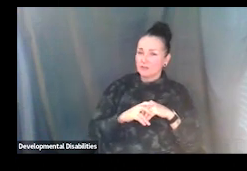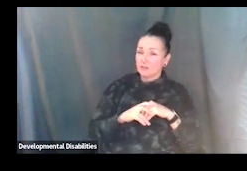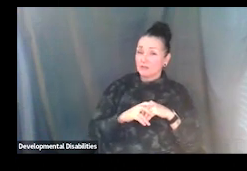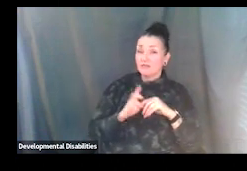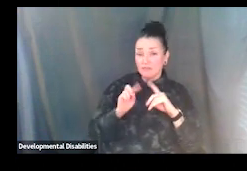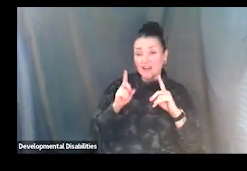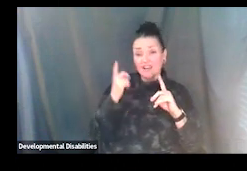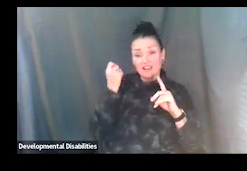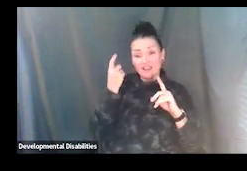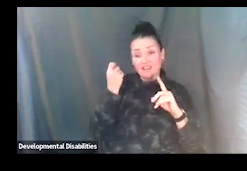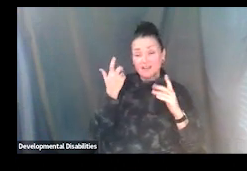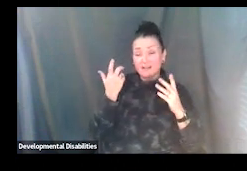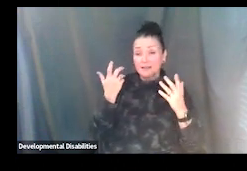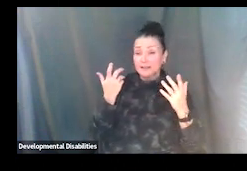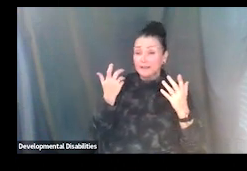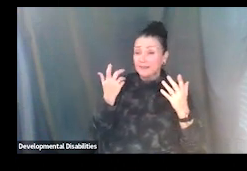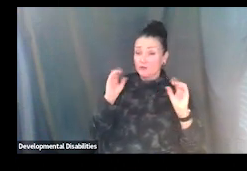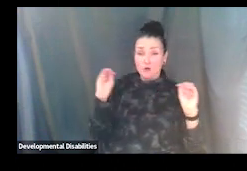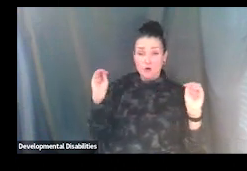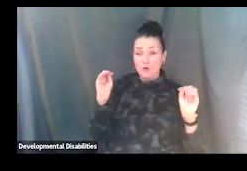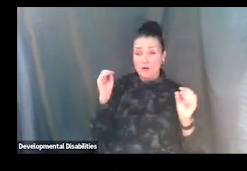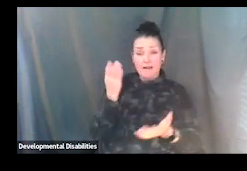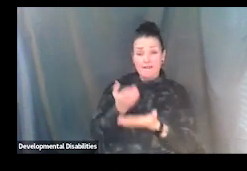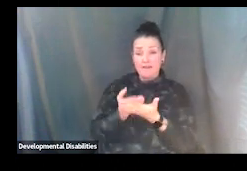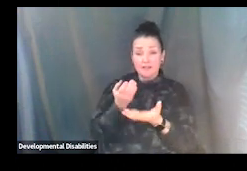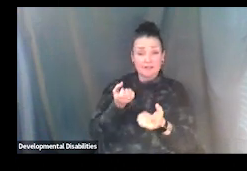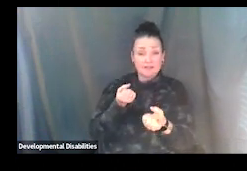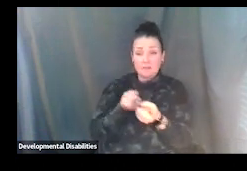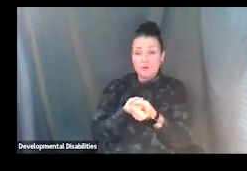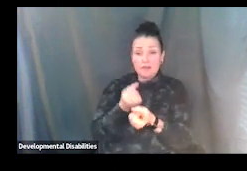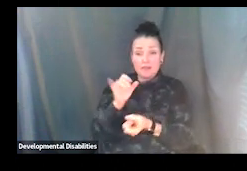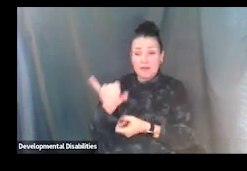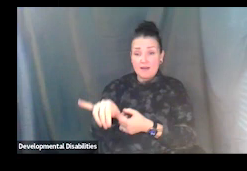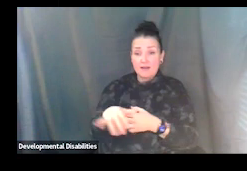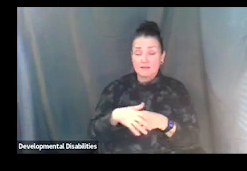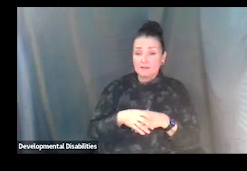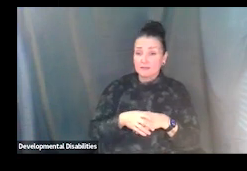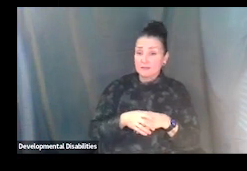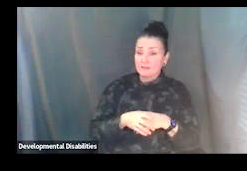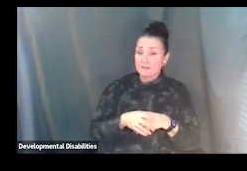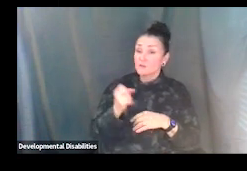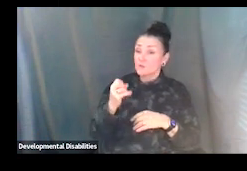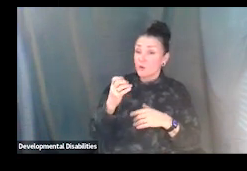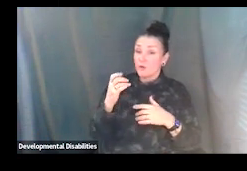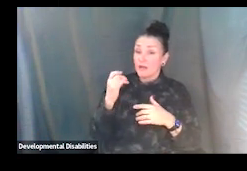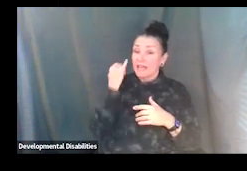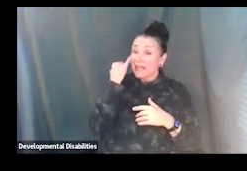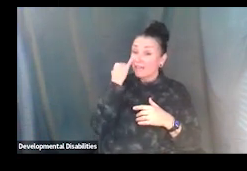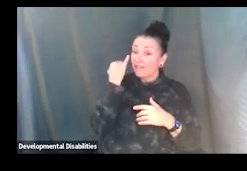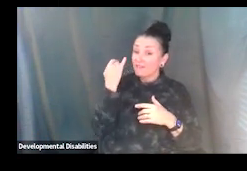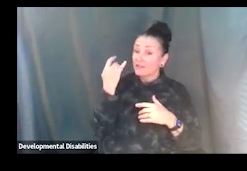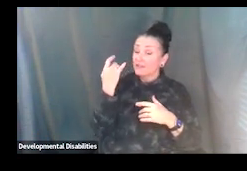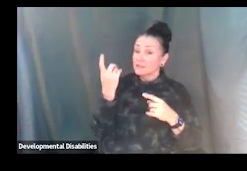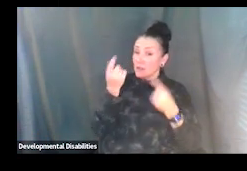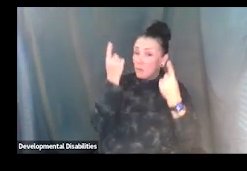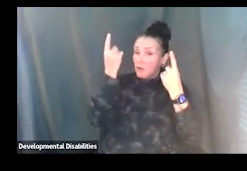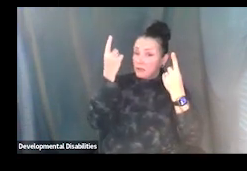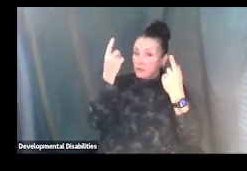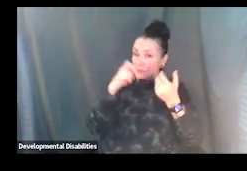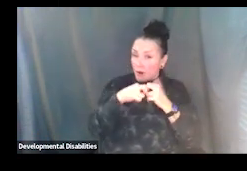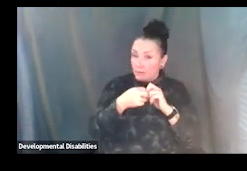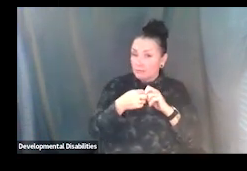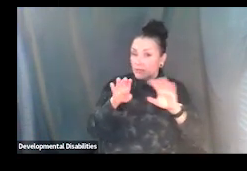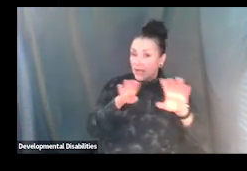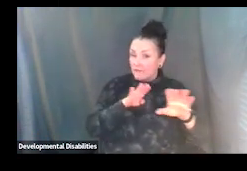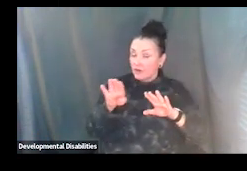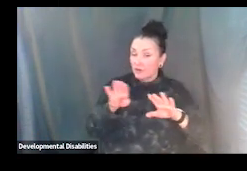they've recommended, taking into account all other factors, stuff, that epilepsy should not be a reason to not start somebody on a stimulant. Thanks